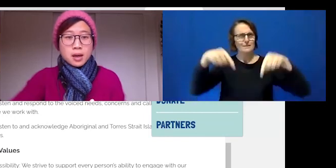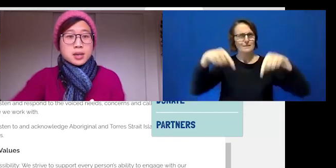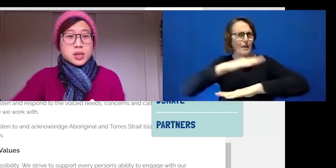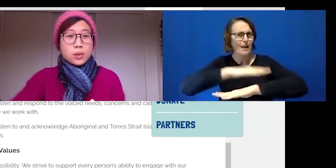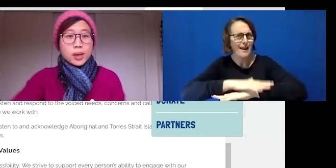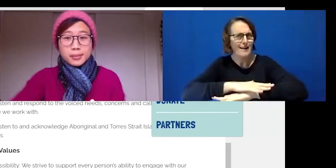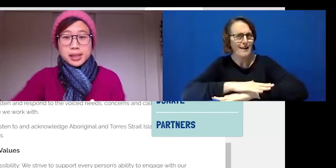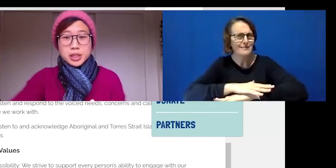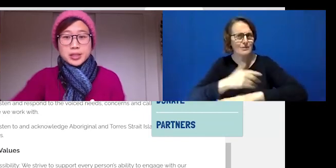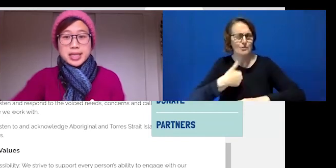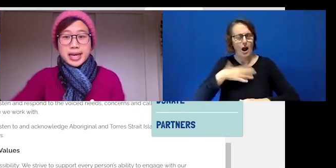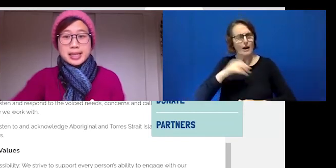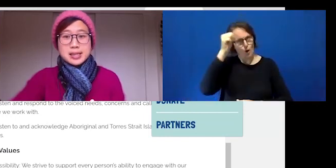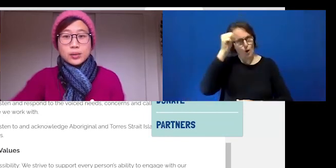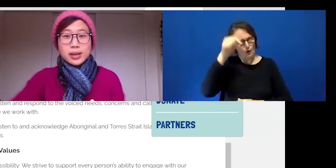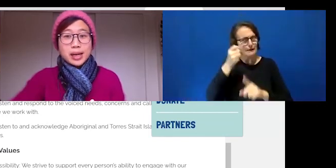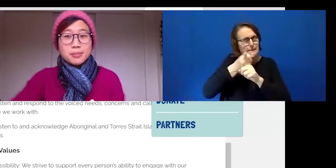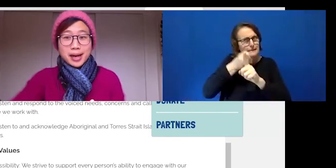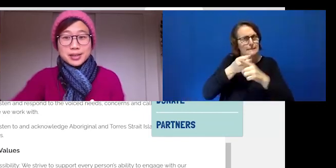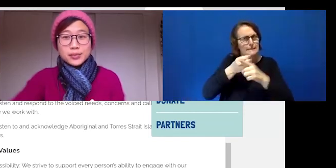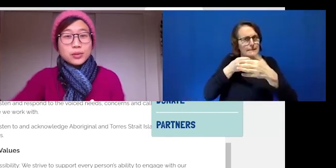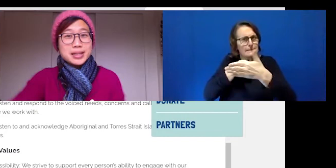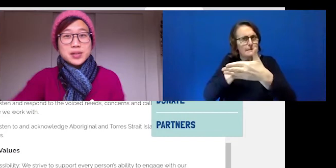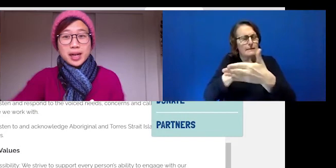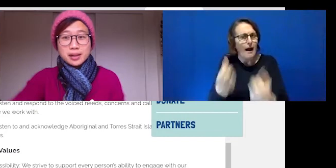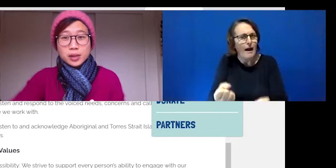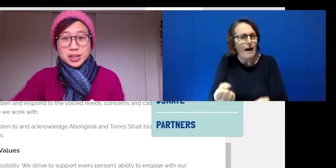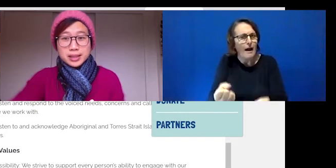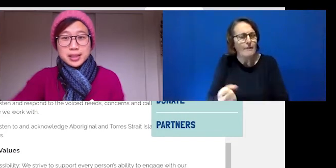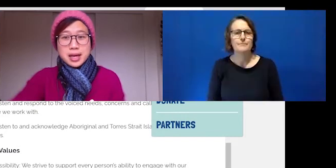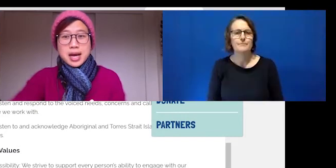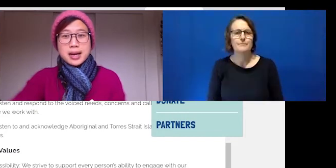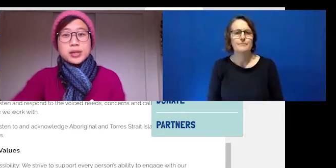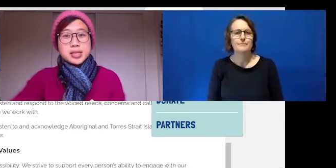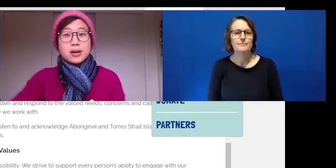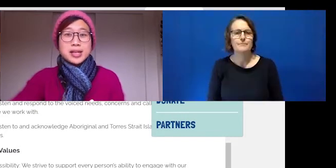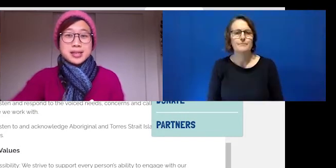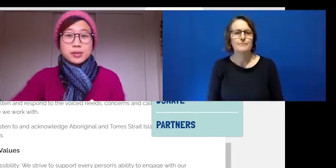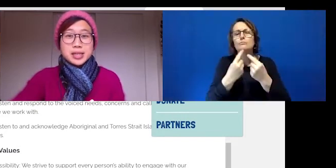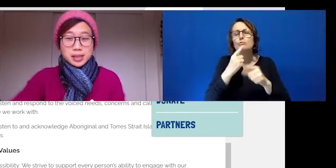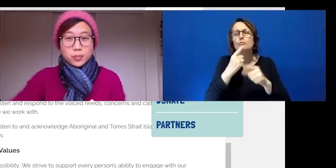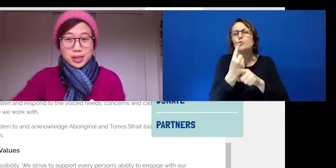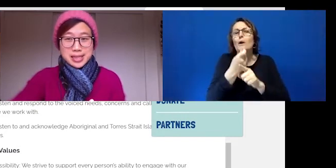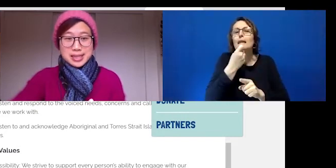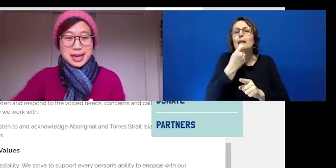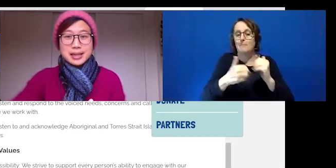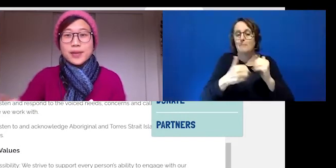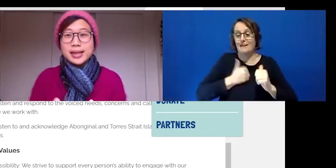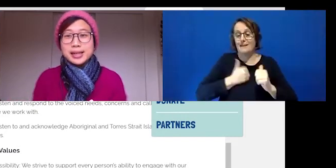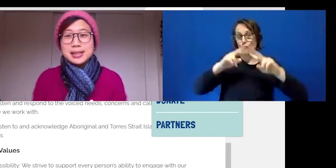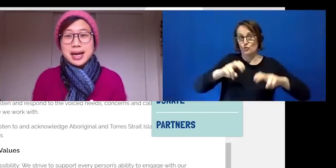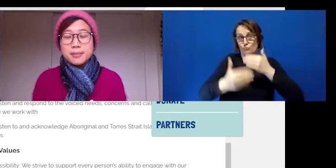So what I'm going to share today is only one part of the Creatives of Color project. which is our research process